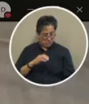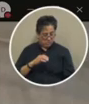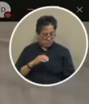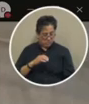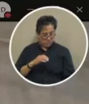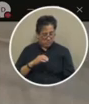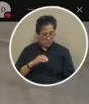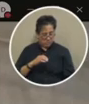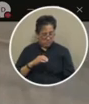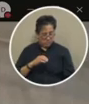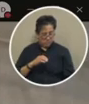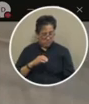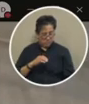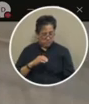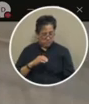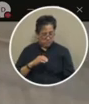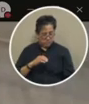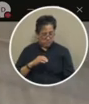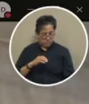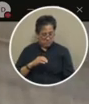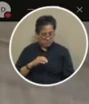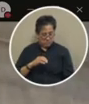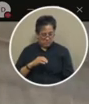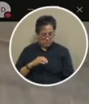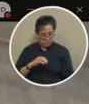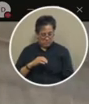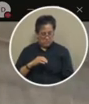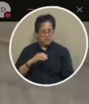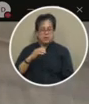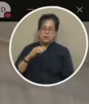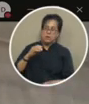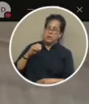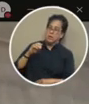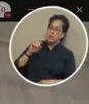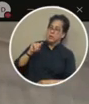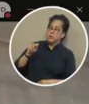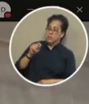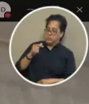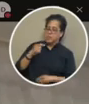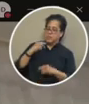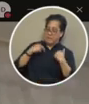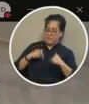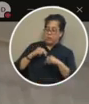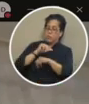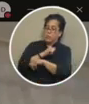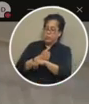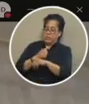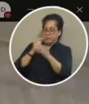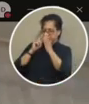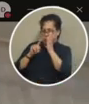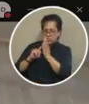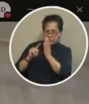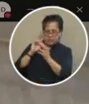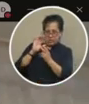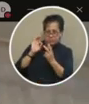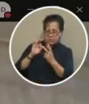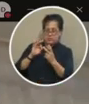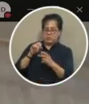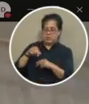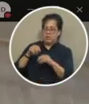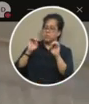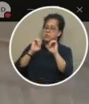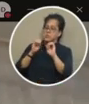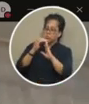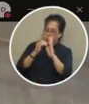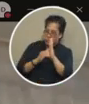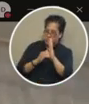helpful. Well, what I know is that the health authority is looking at those options right now under the emergency ordinance, and